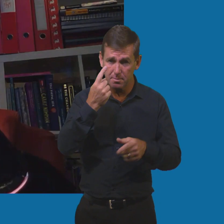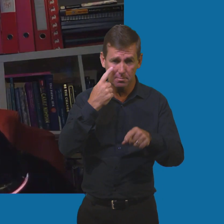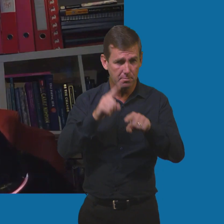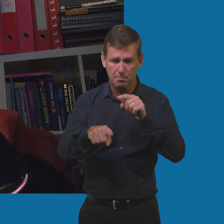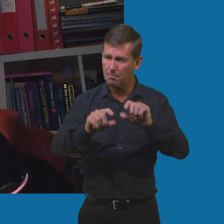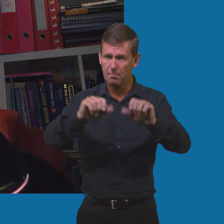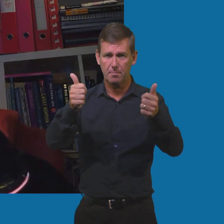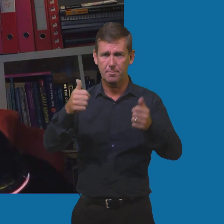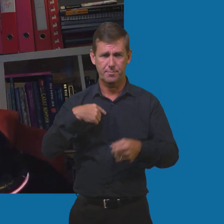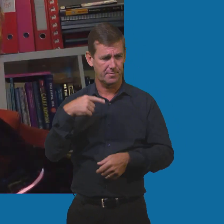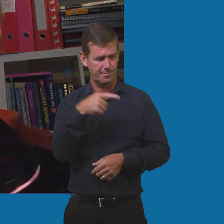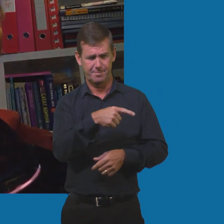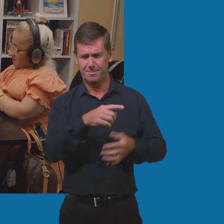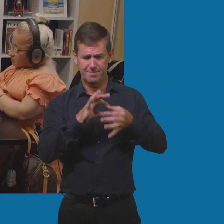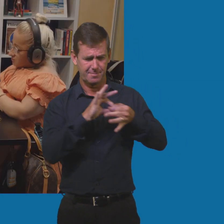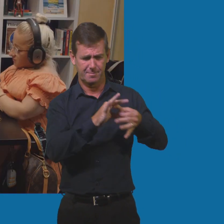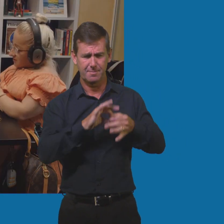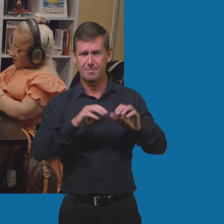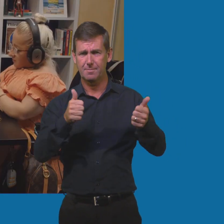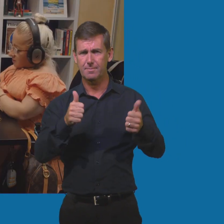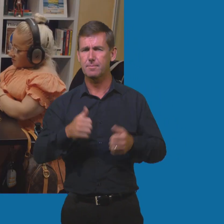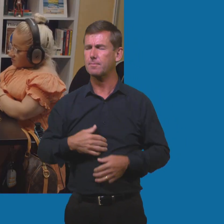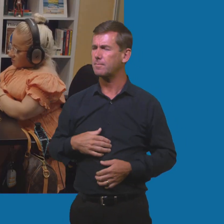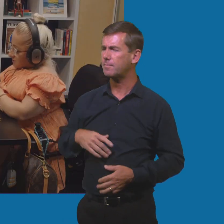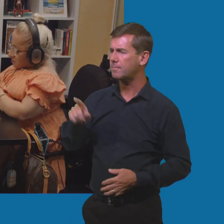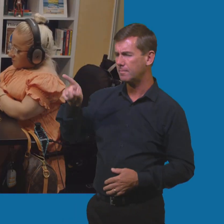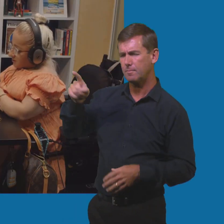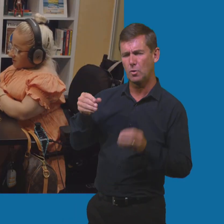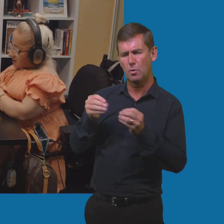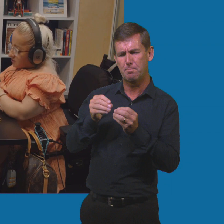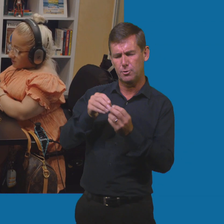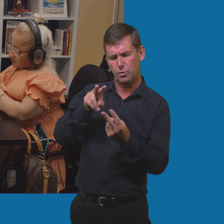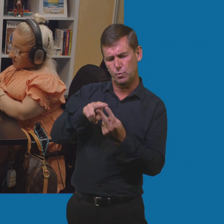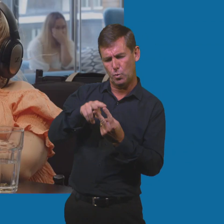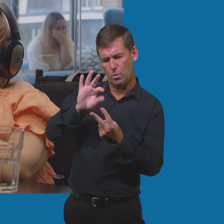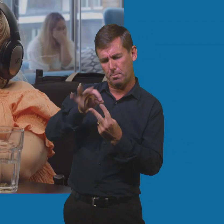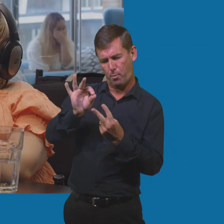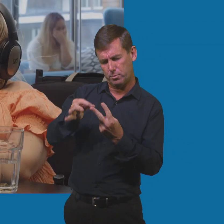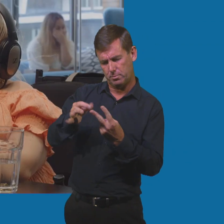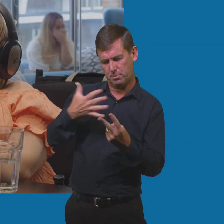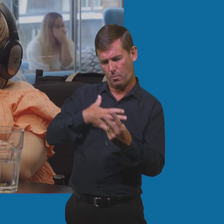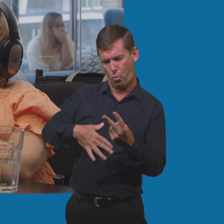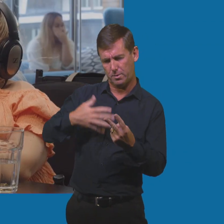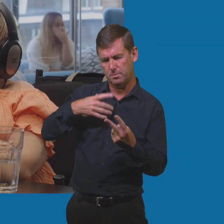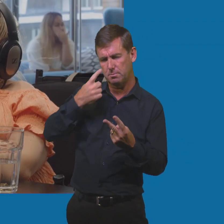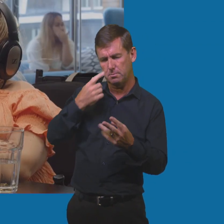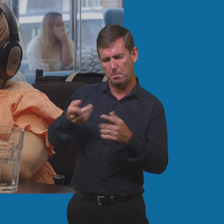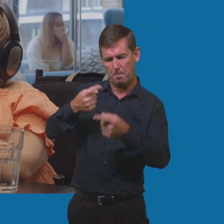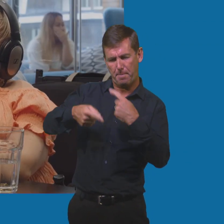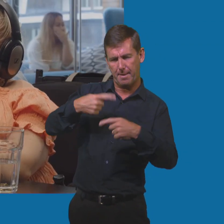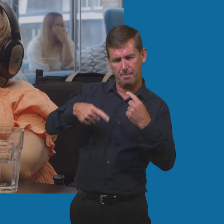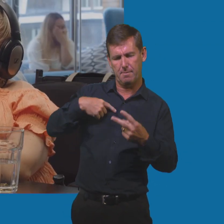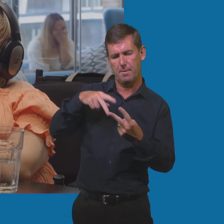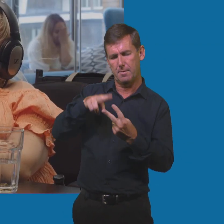is kind of my voice of reason a little bit. You mentioned two things that I wanted to just pick up on, and they completely resonated with me. And the first of all is kind of